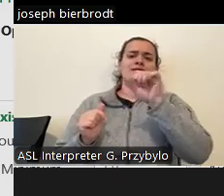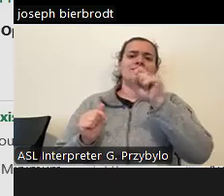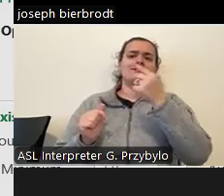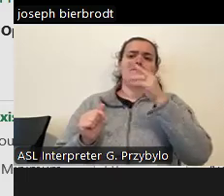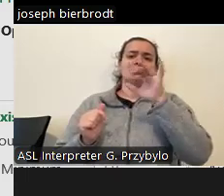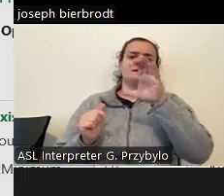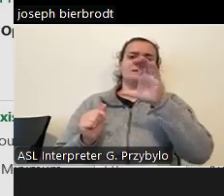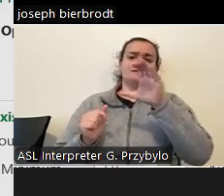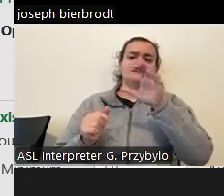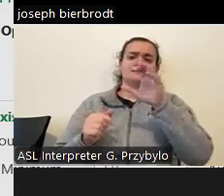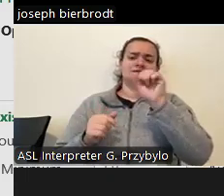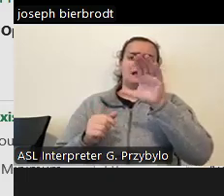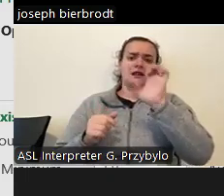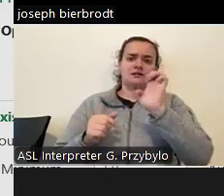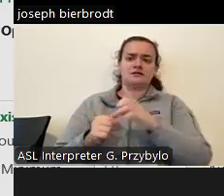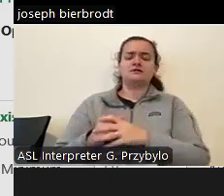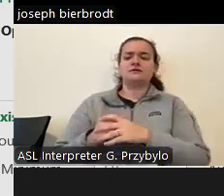And when I do that,